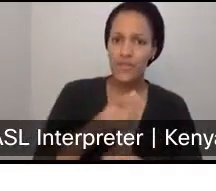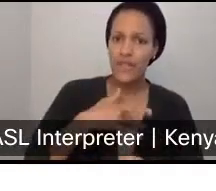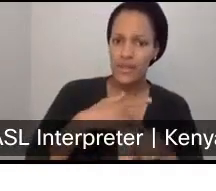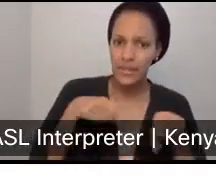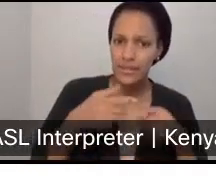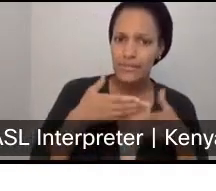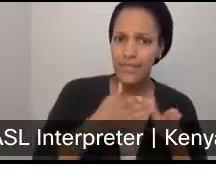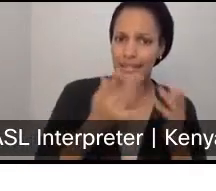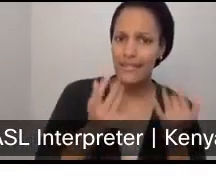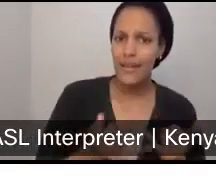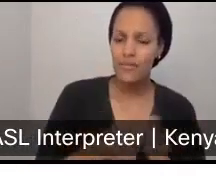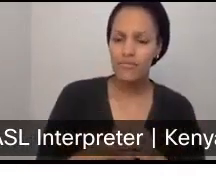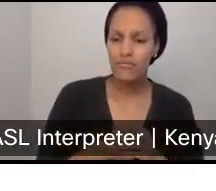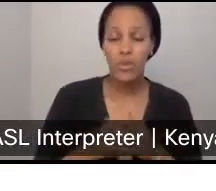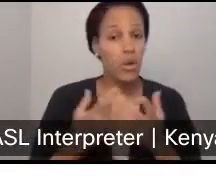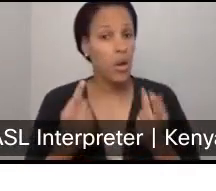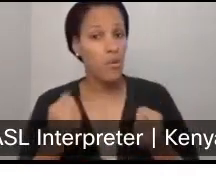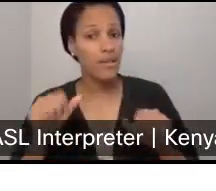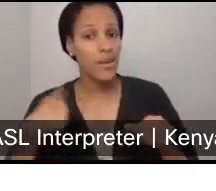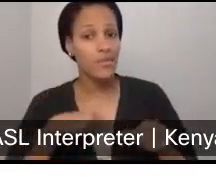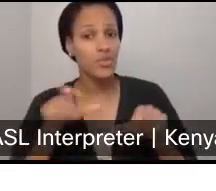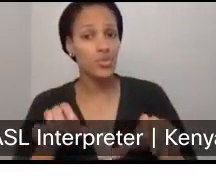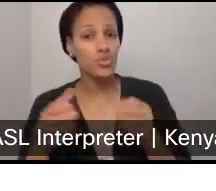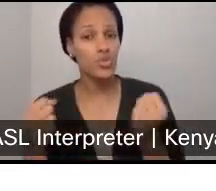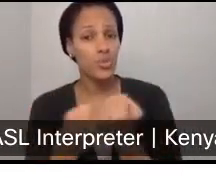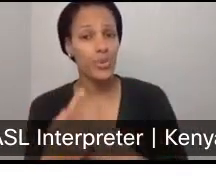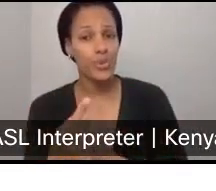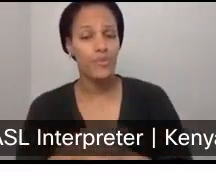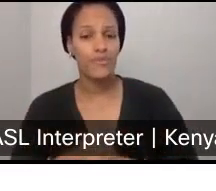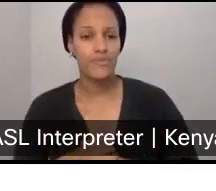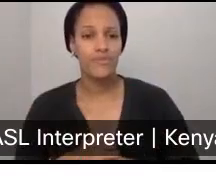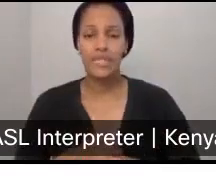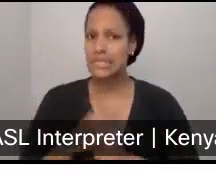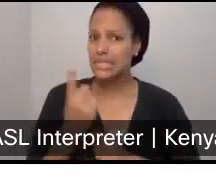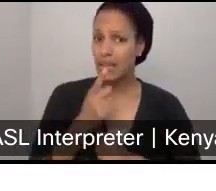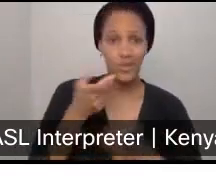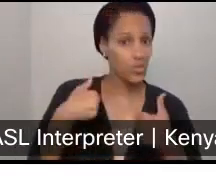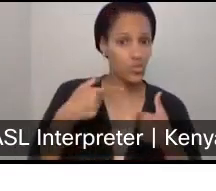support you? And are there things that you do not want us to do?